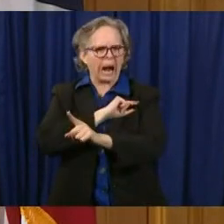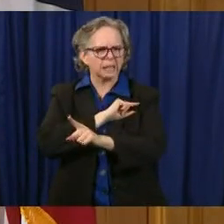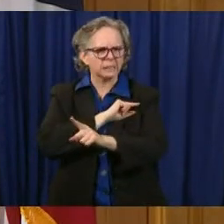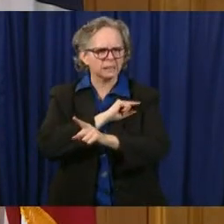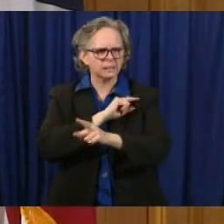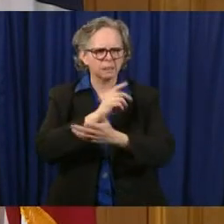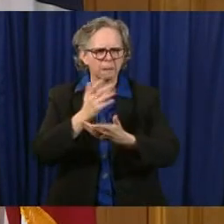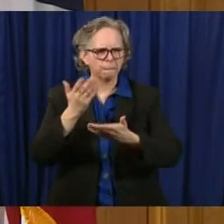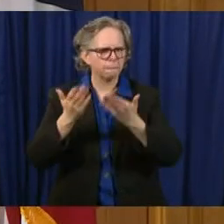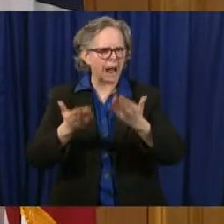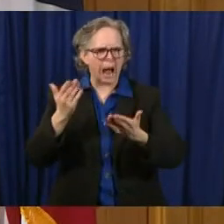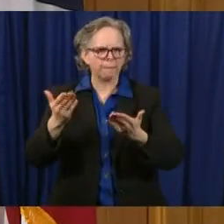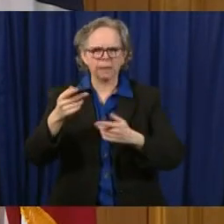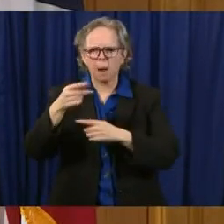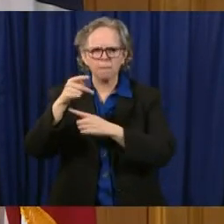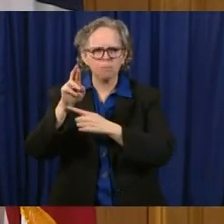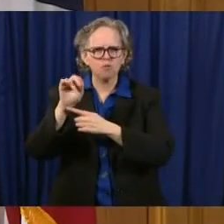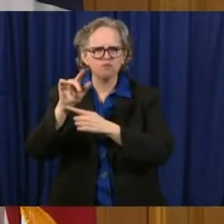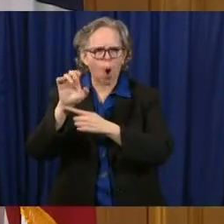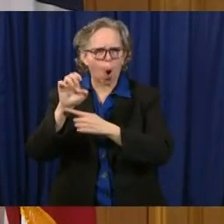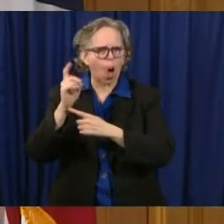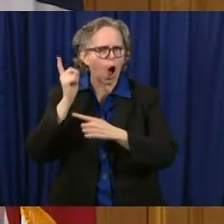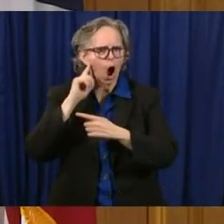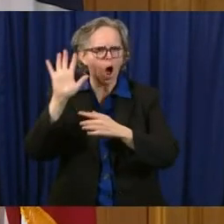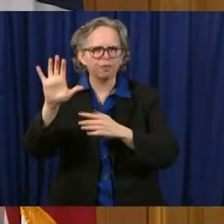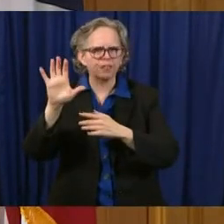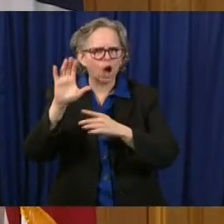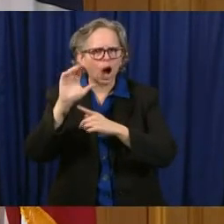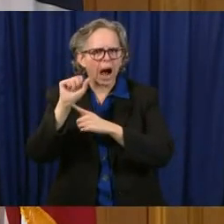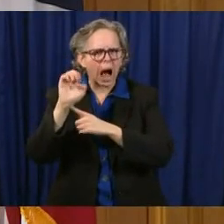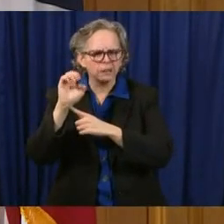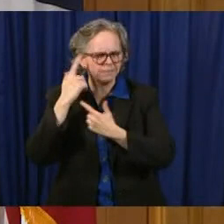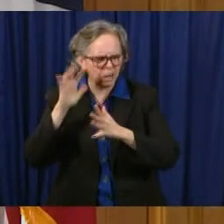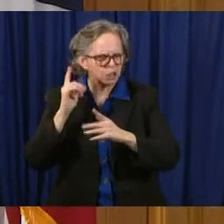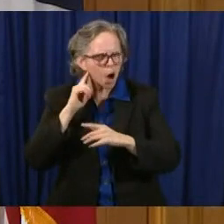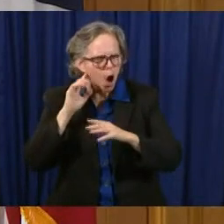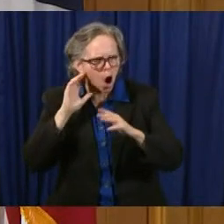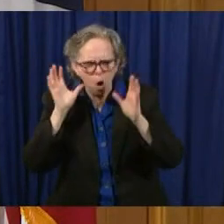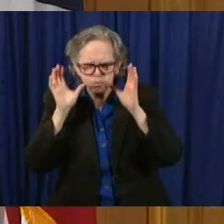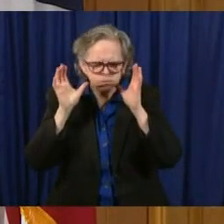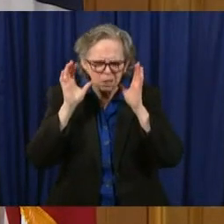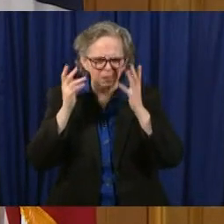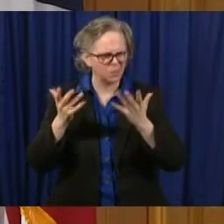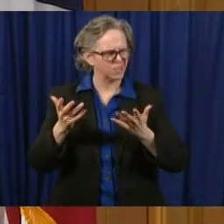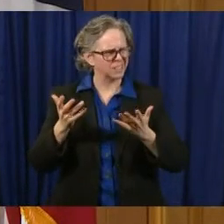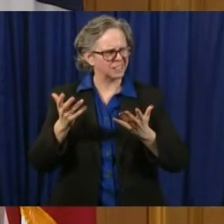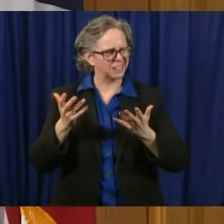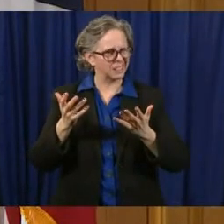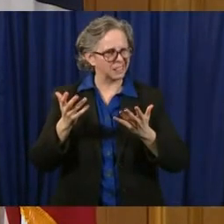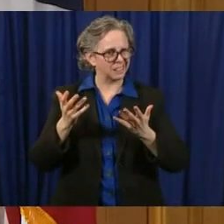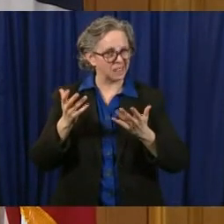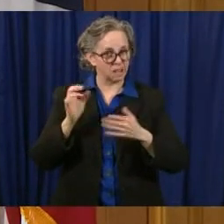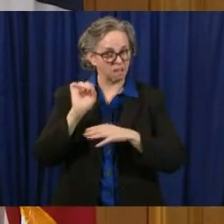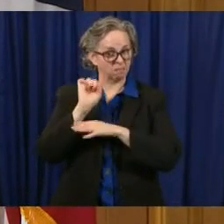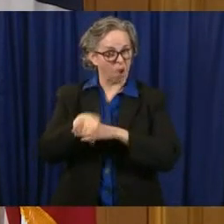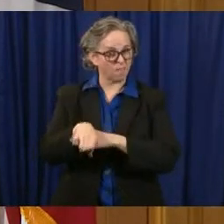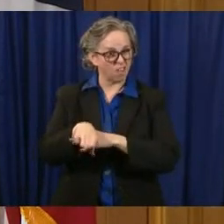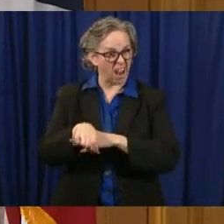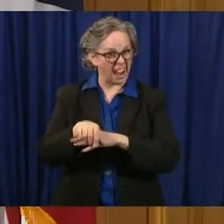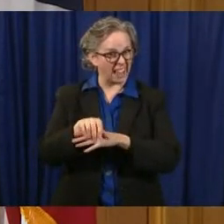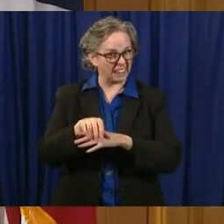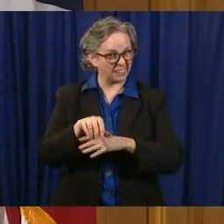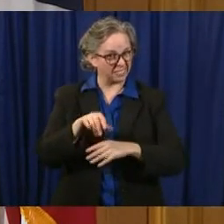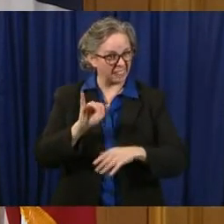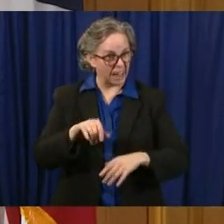talk about overriding that, that is a serious thing. But we are looking and will continue to look for people that we